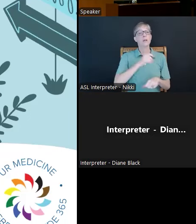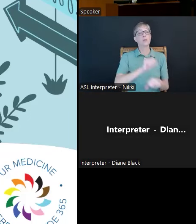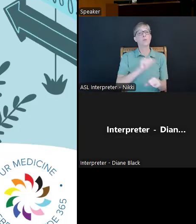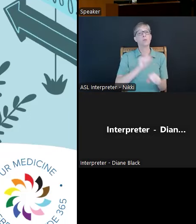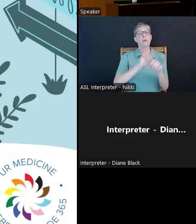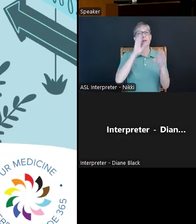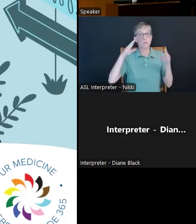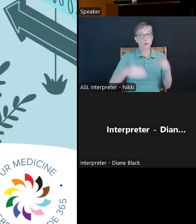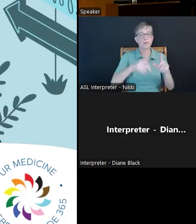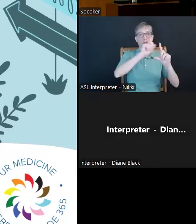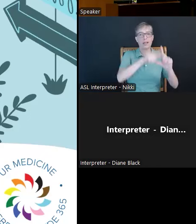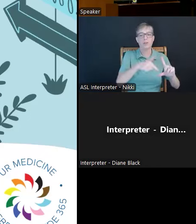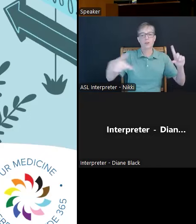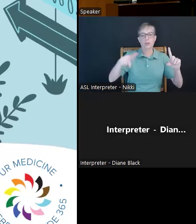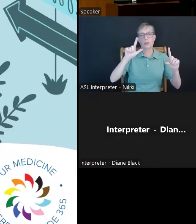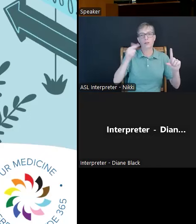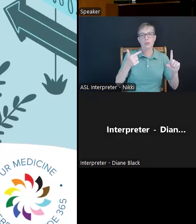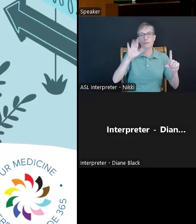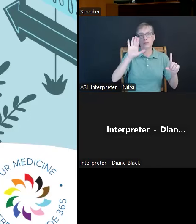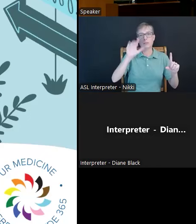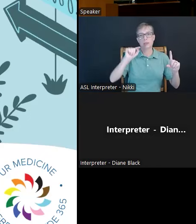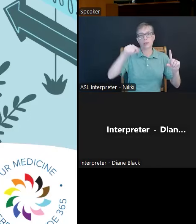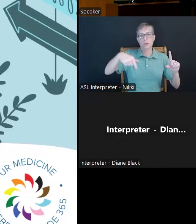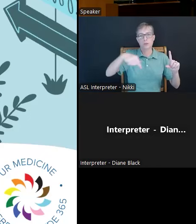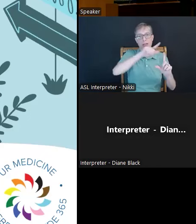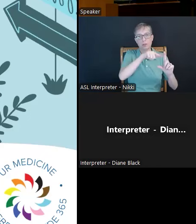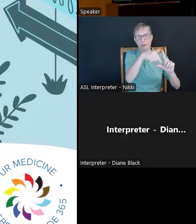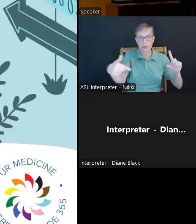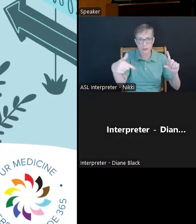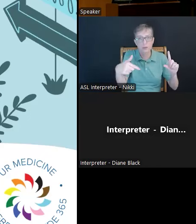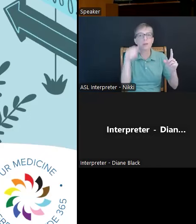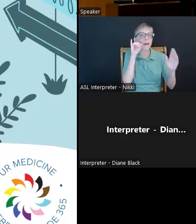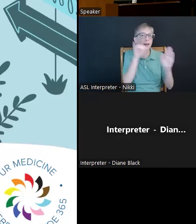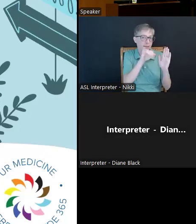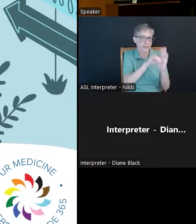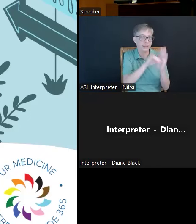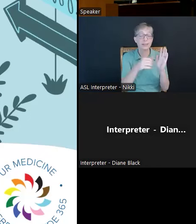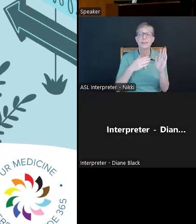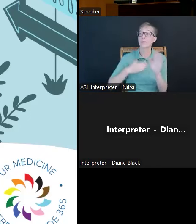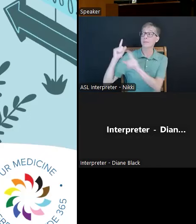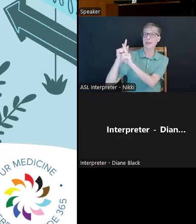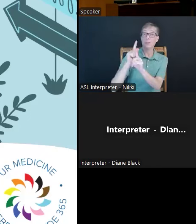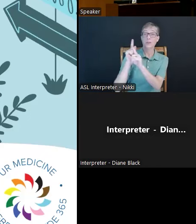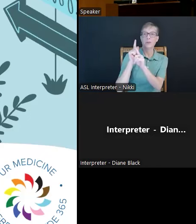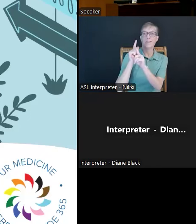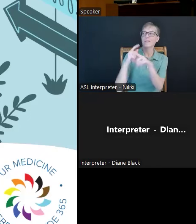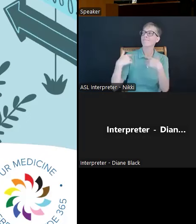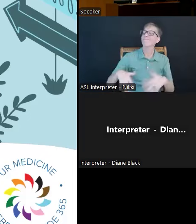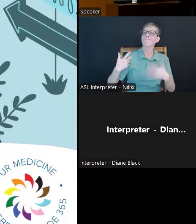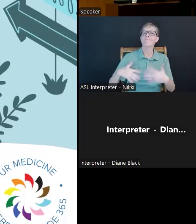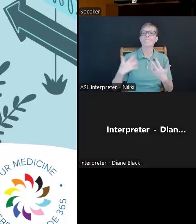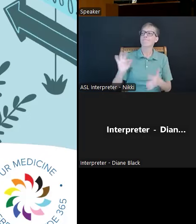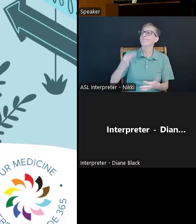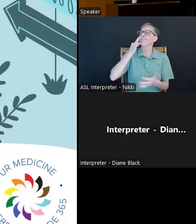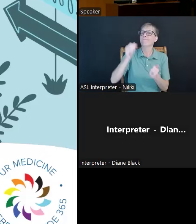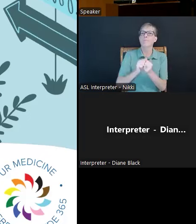know the delightful Eric King, my mentor, he has a lovely way of motivating you. And he would always challenge me to think about, like, why are you